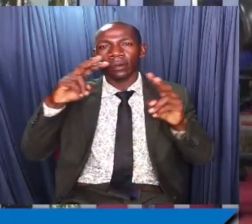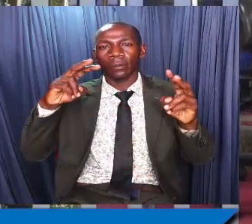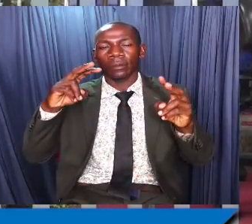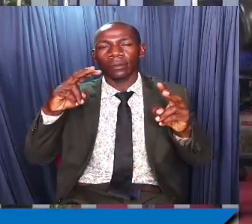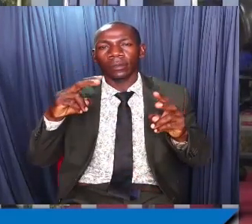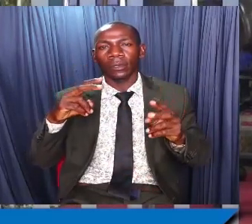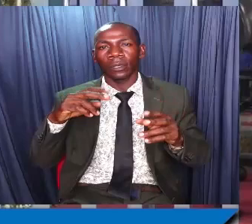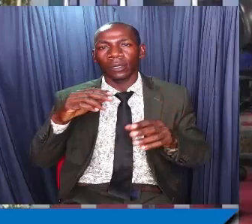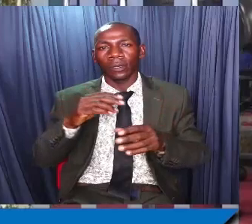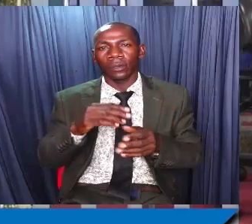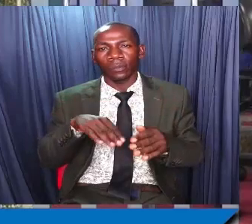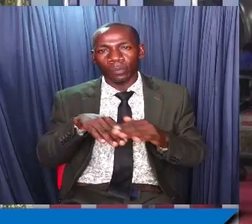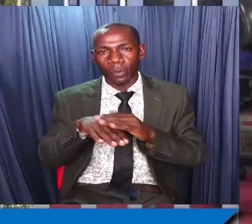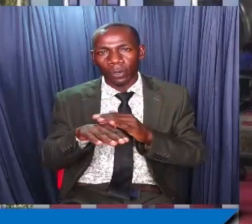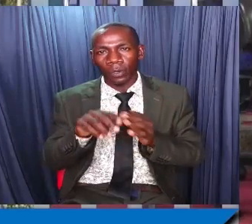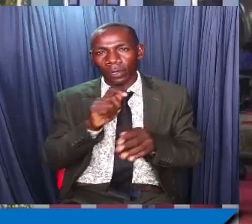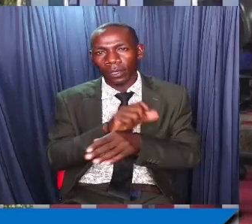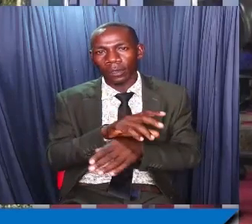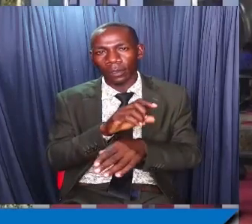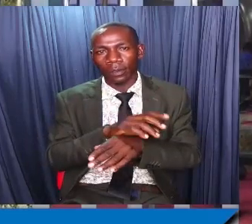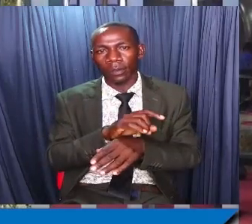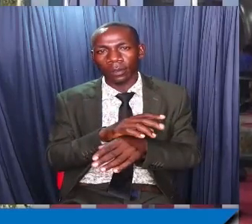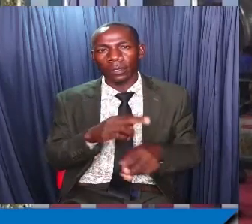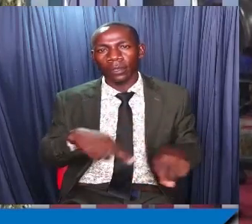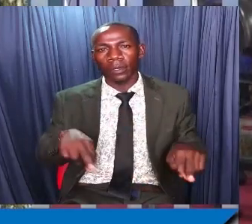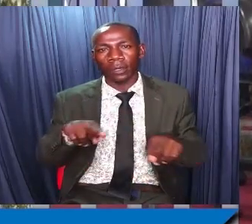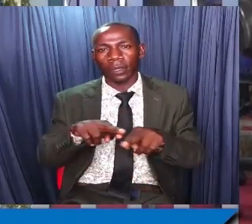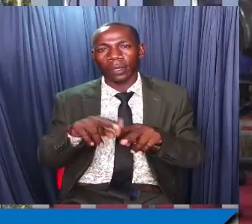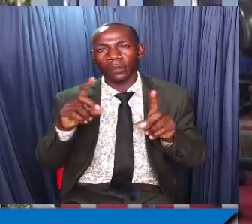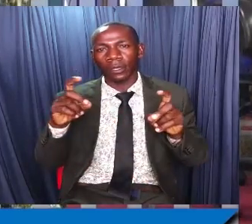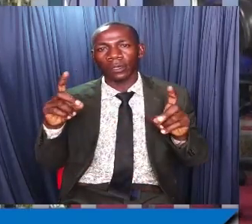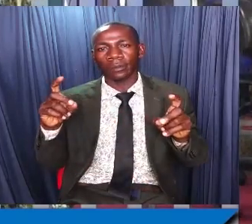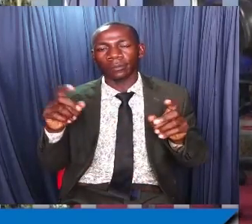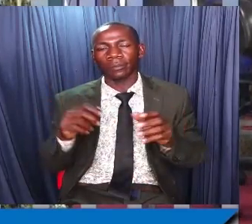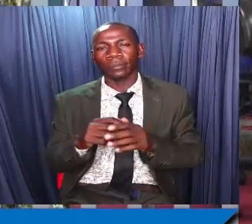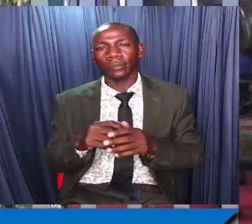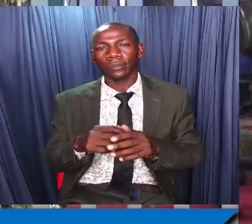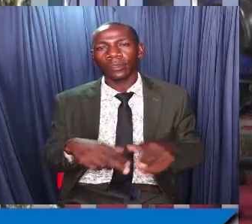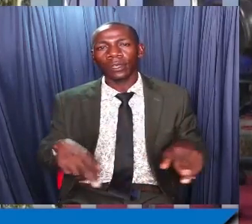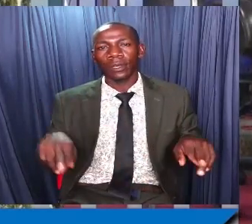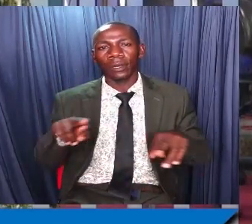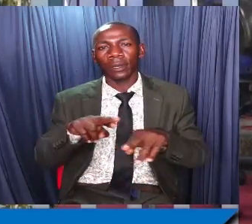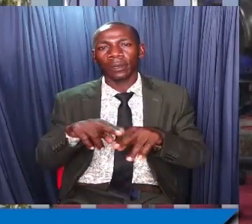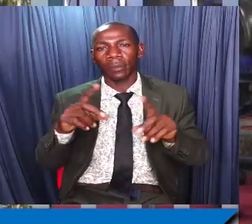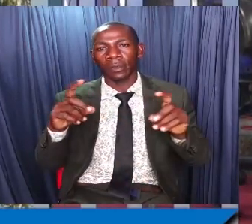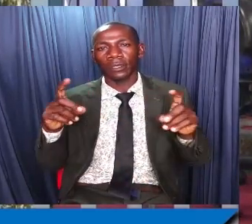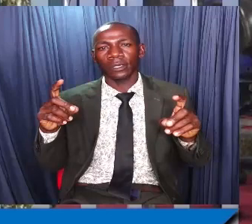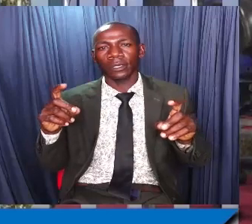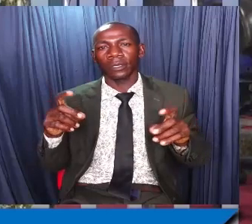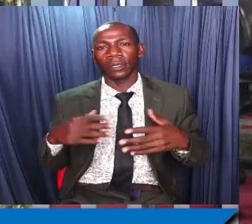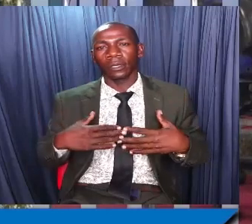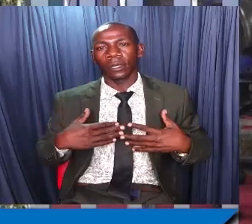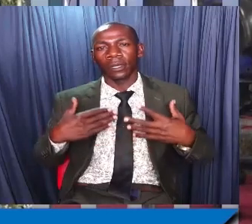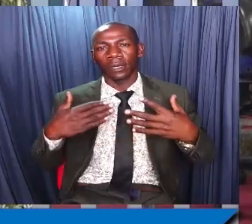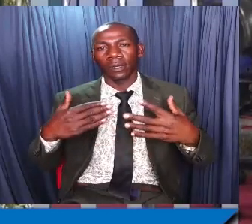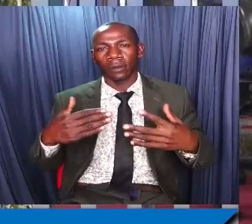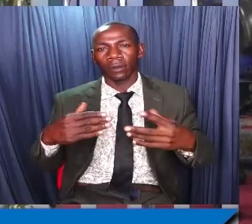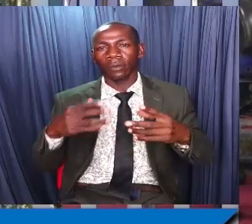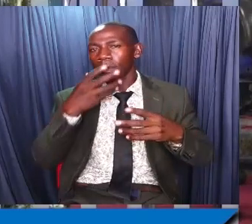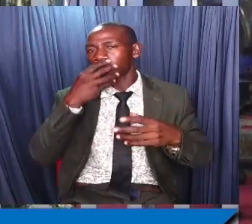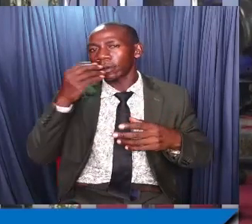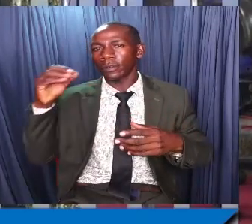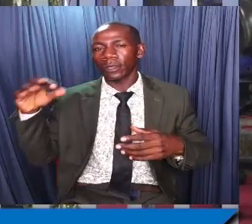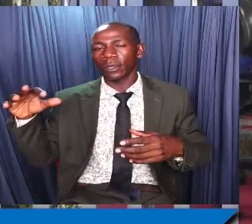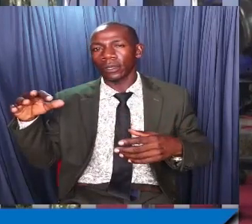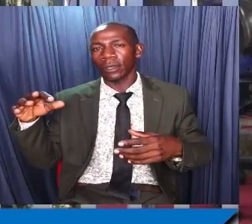Basi wanaenda mashaurini. So they go for counseling. Wanaungama dhambi. And repent. Wanaungama dhambi. And confess. Wanaungama laana. And